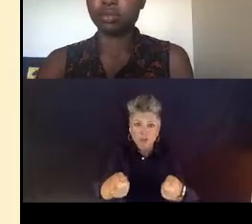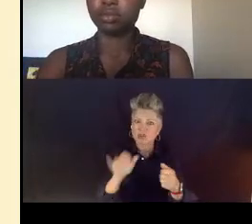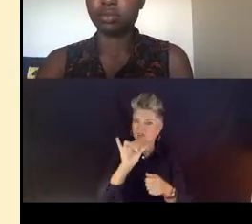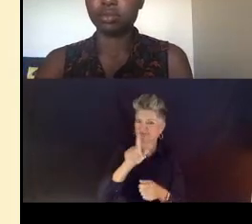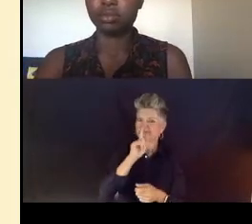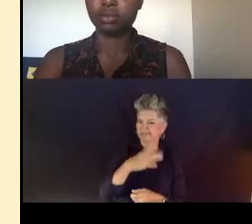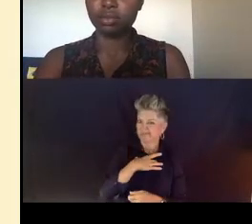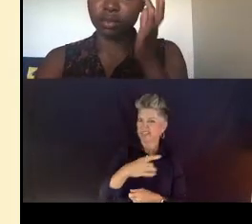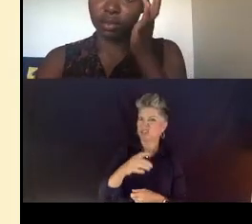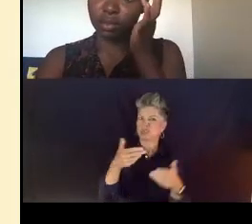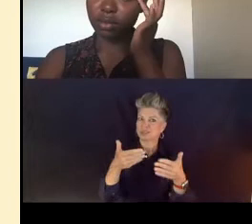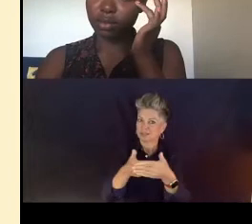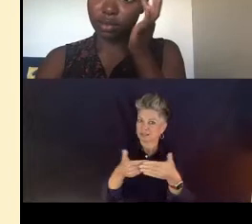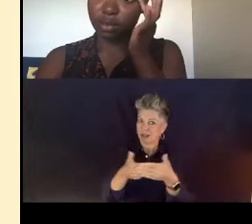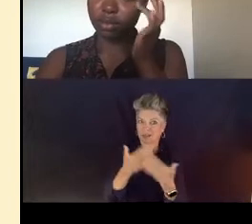thanks for that, Courtney.